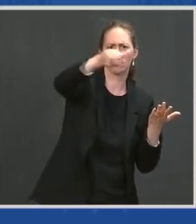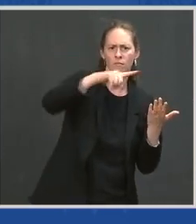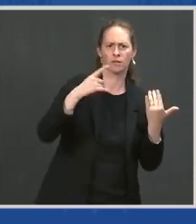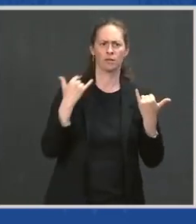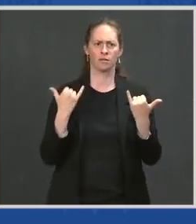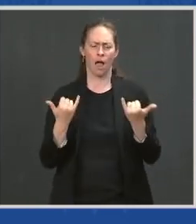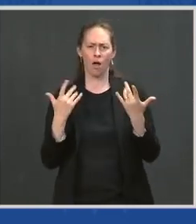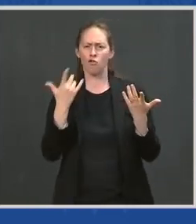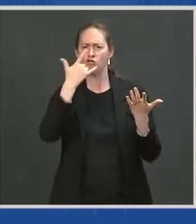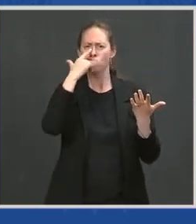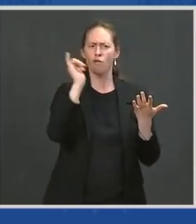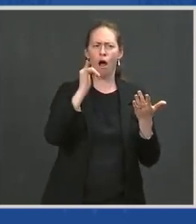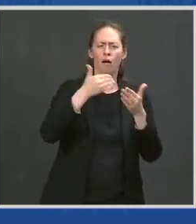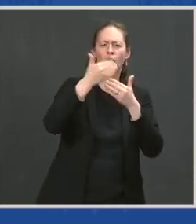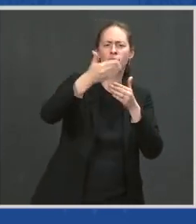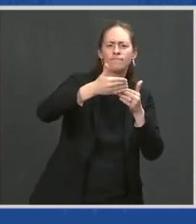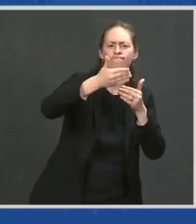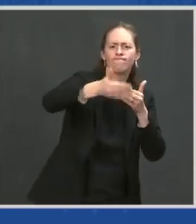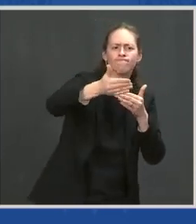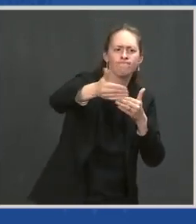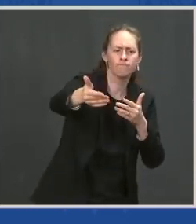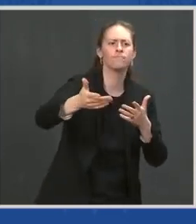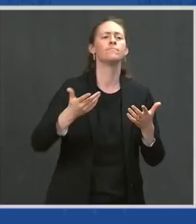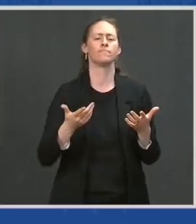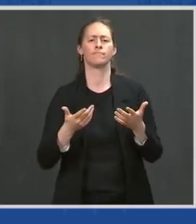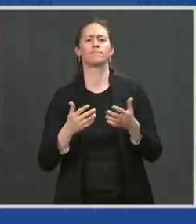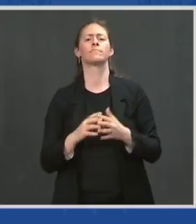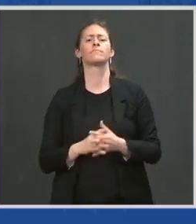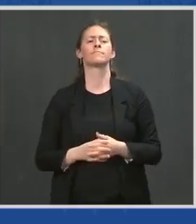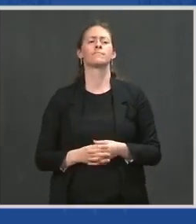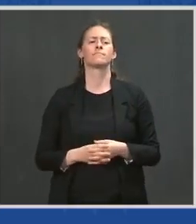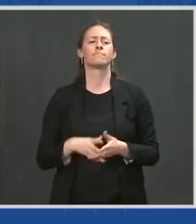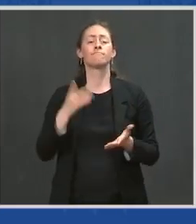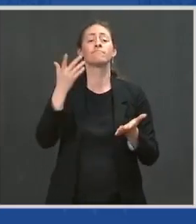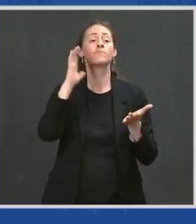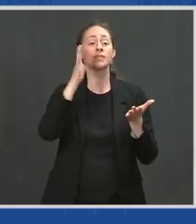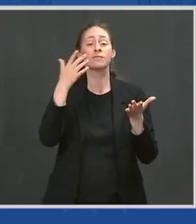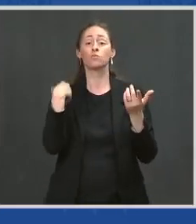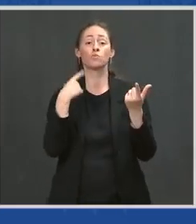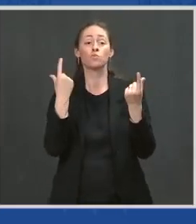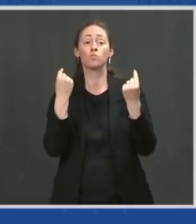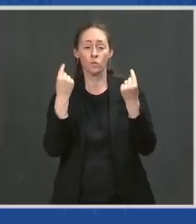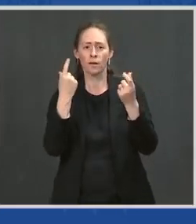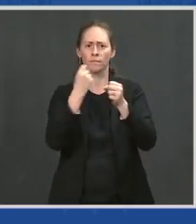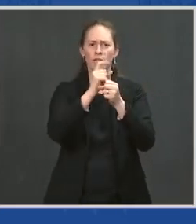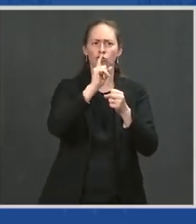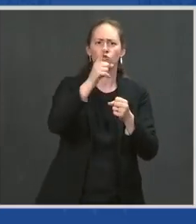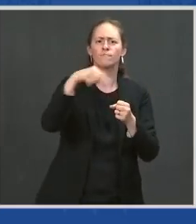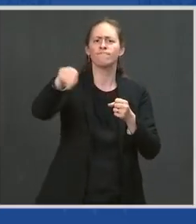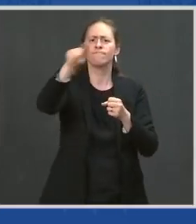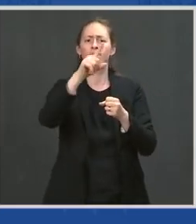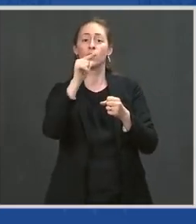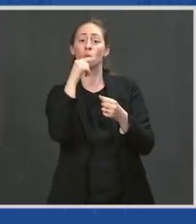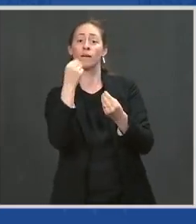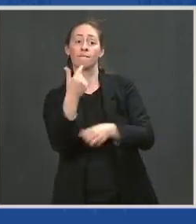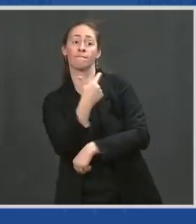vaccinations largely to healthcare workers, frontline workers, and people with high-risk conditions, nursing